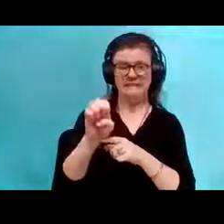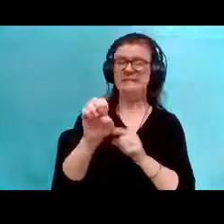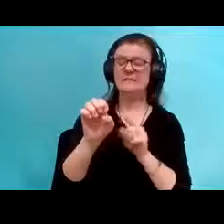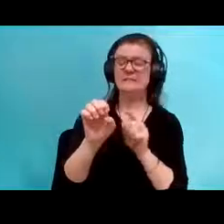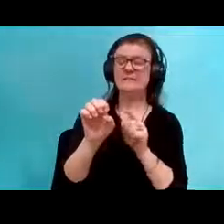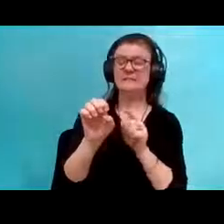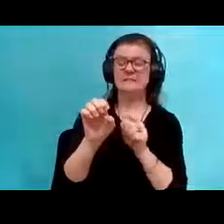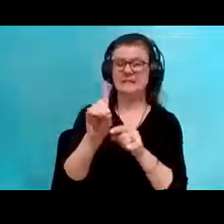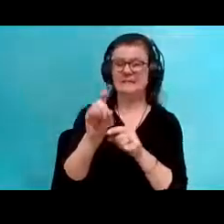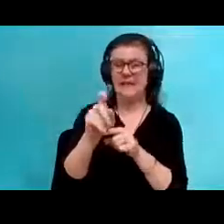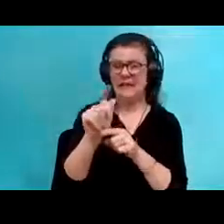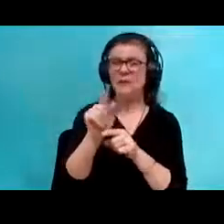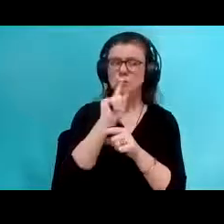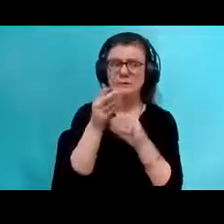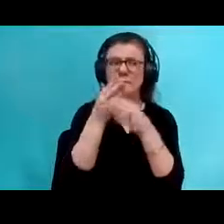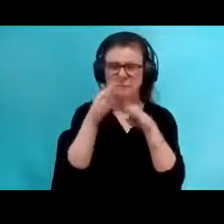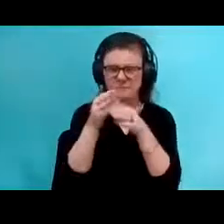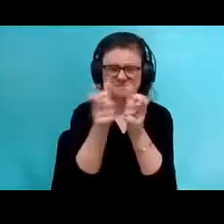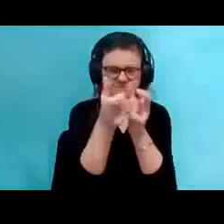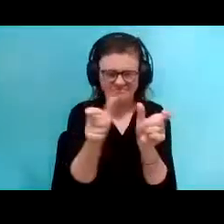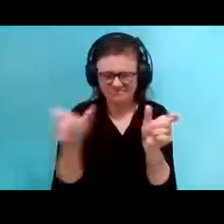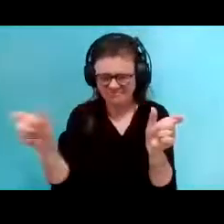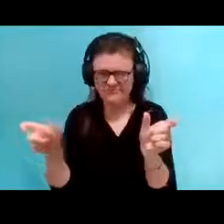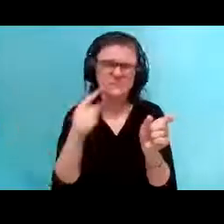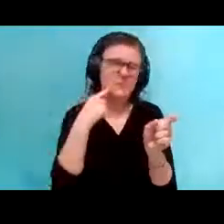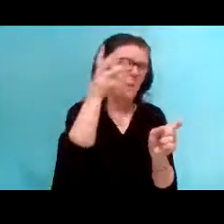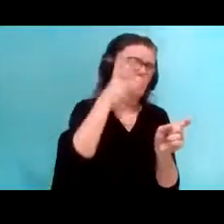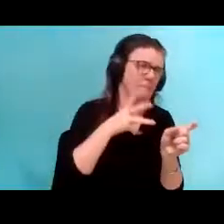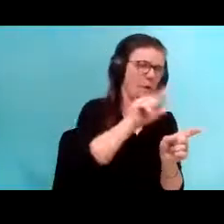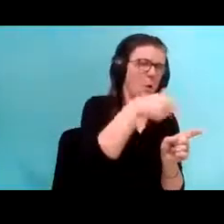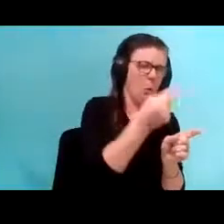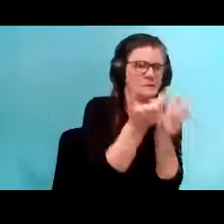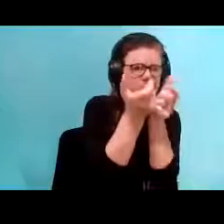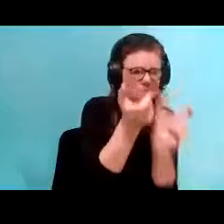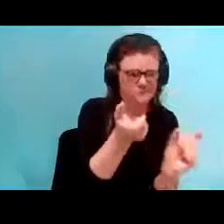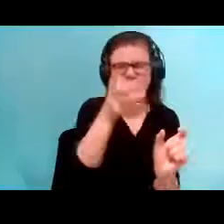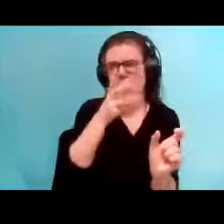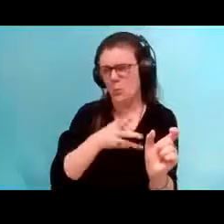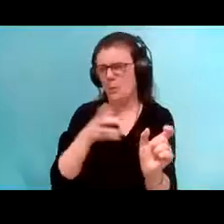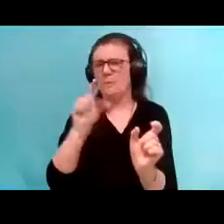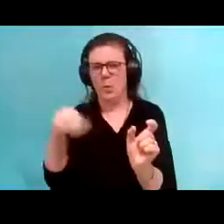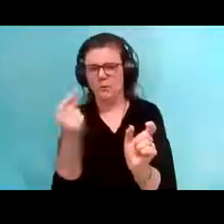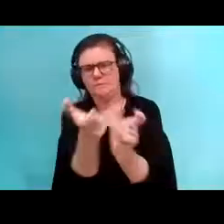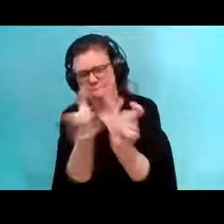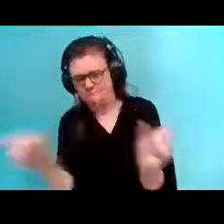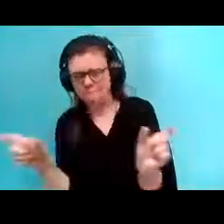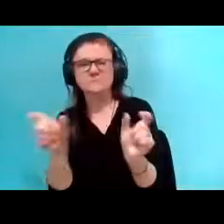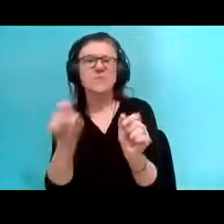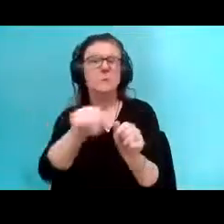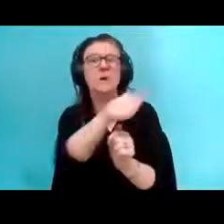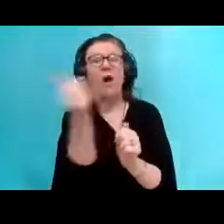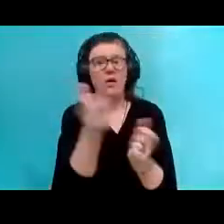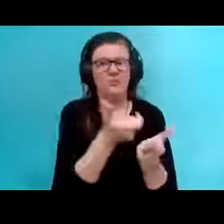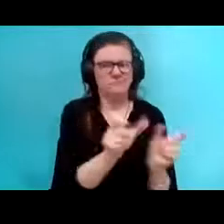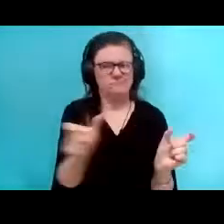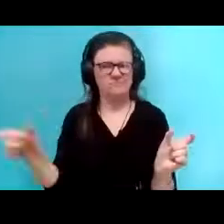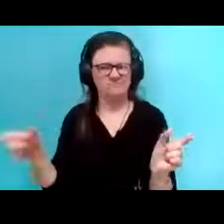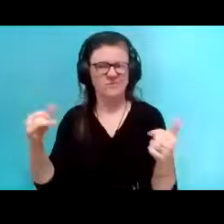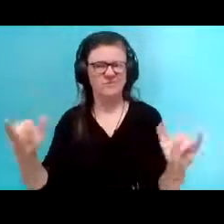data between men and women, which I'm sure most of you will be familiar with. I'll be using our rapid needs assessment as my primary case